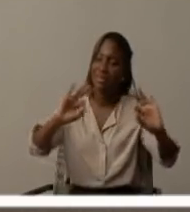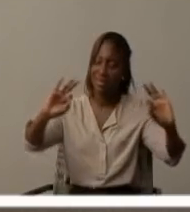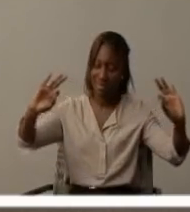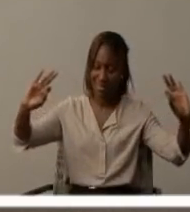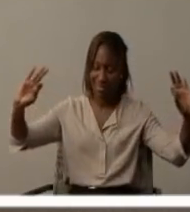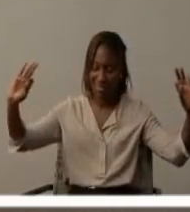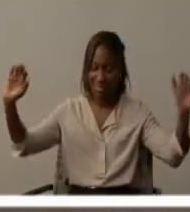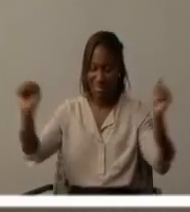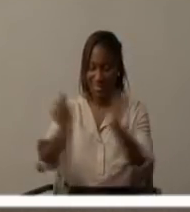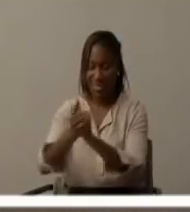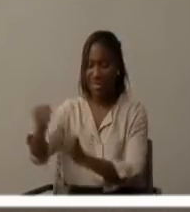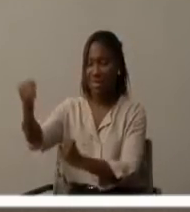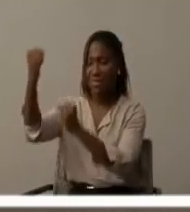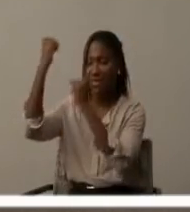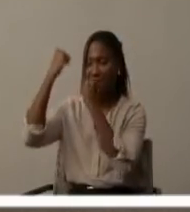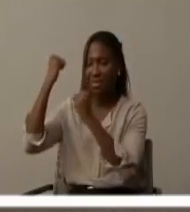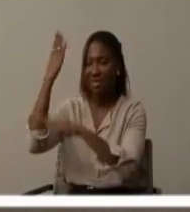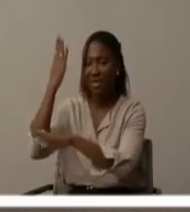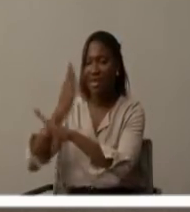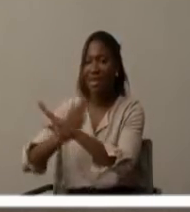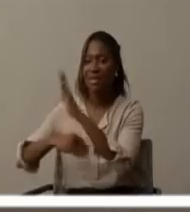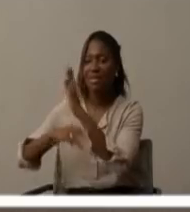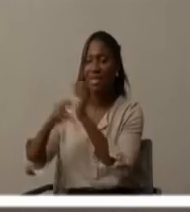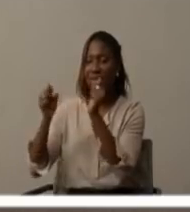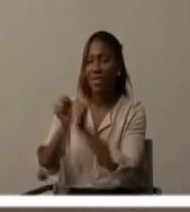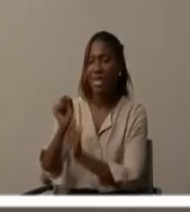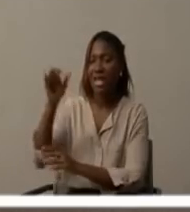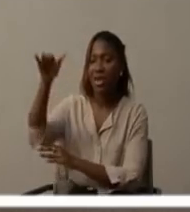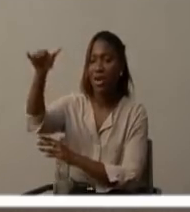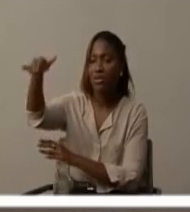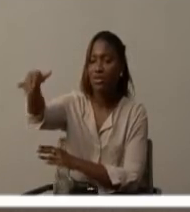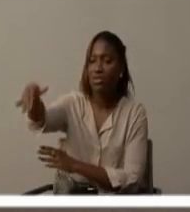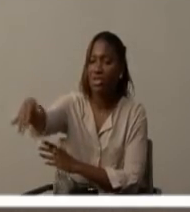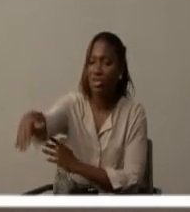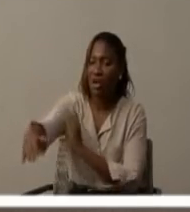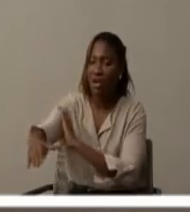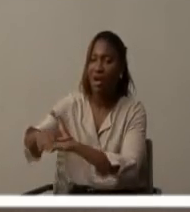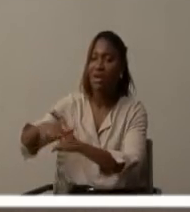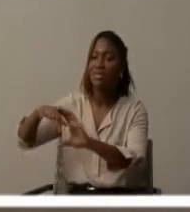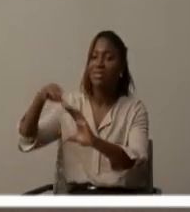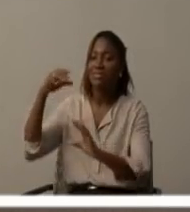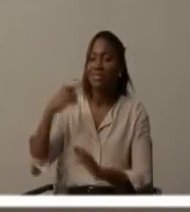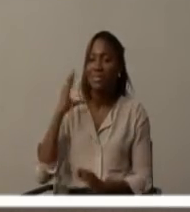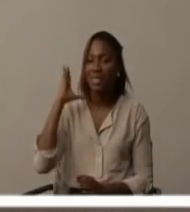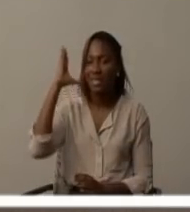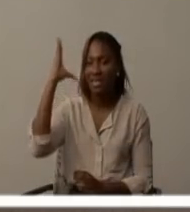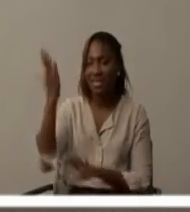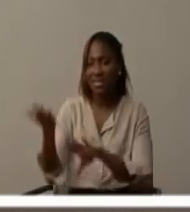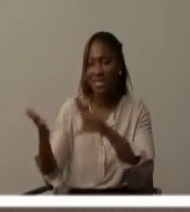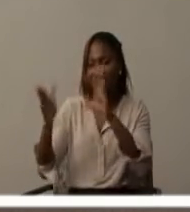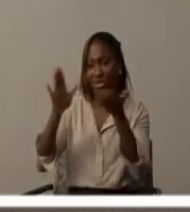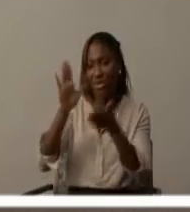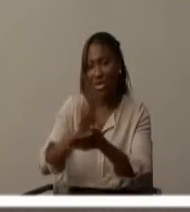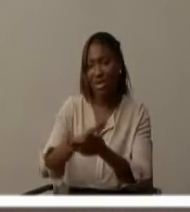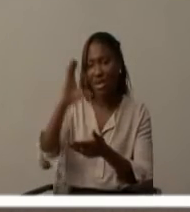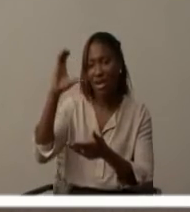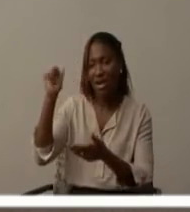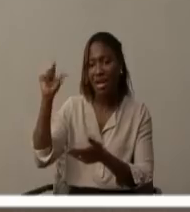free. With a mighty hand, with an outstretched arm, he died